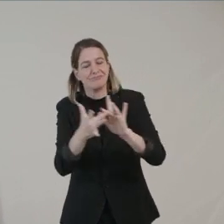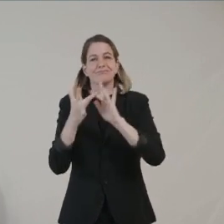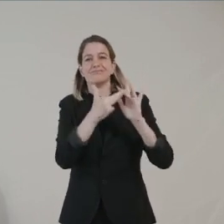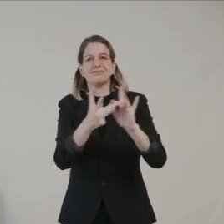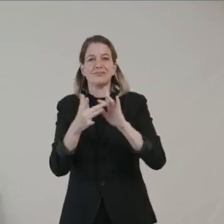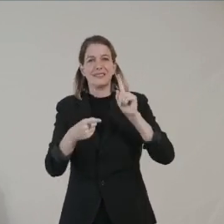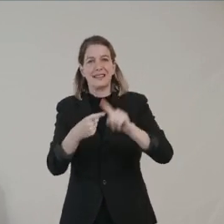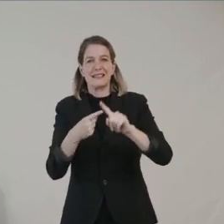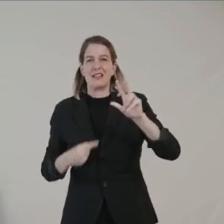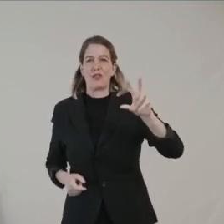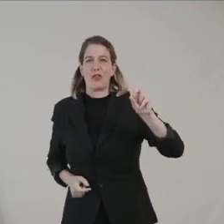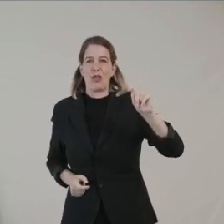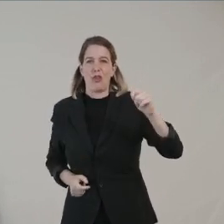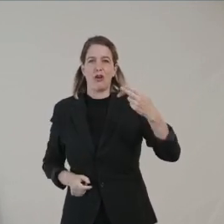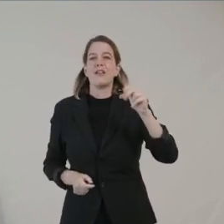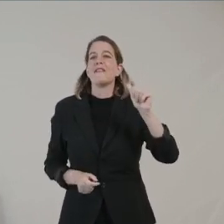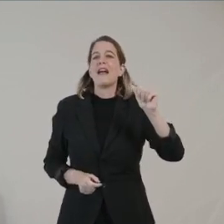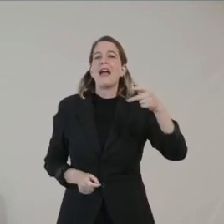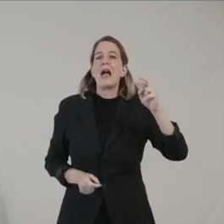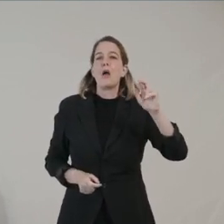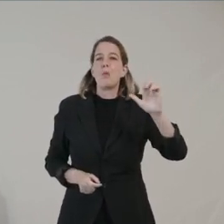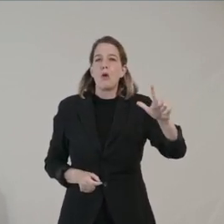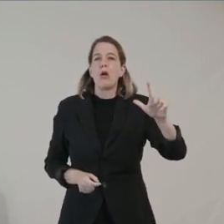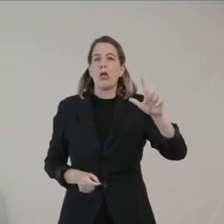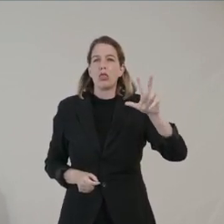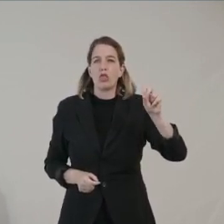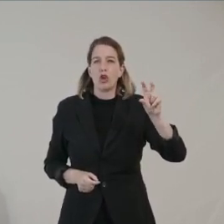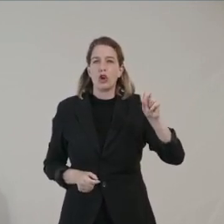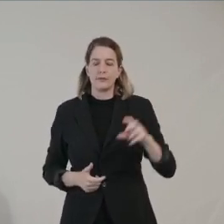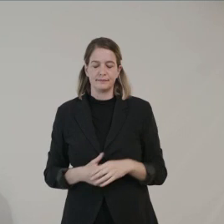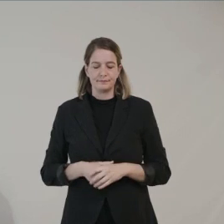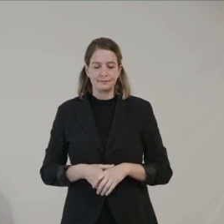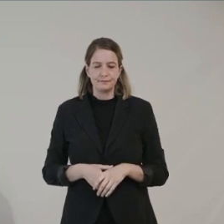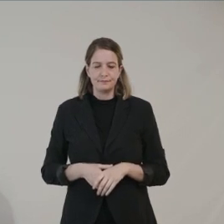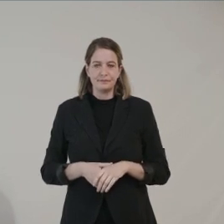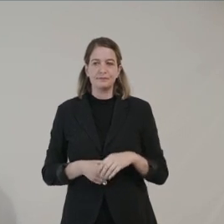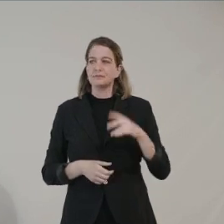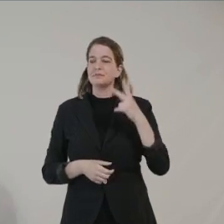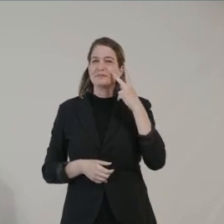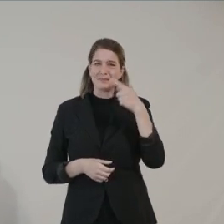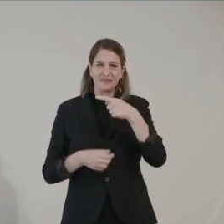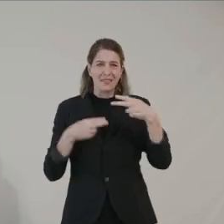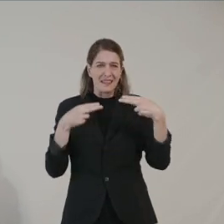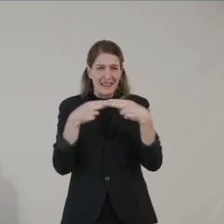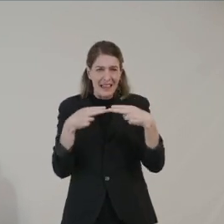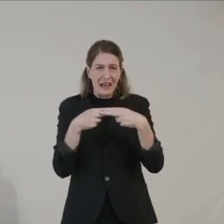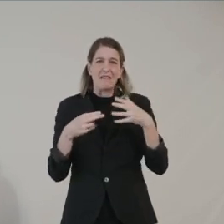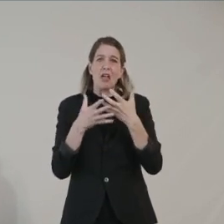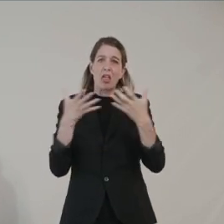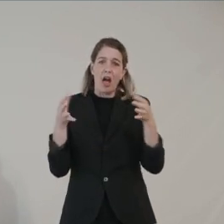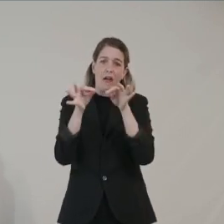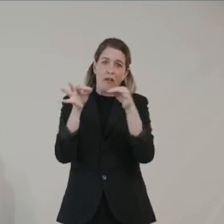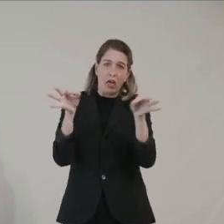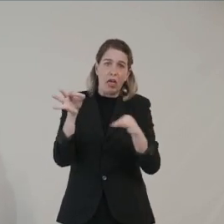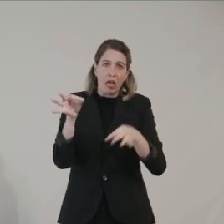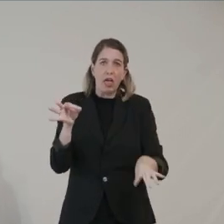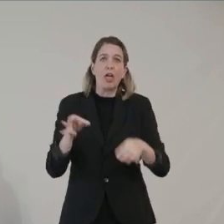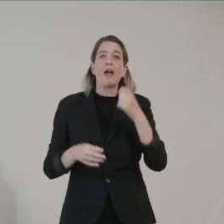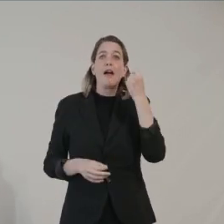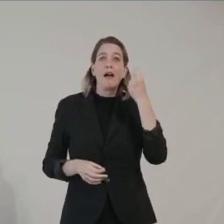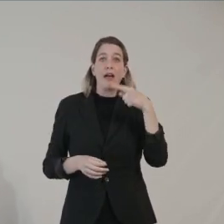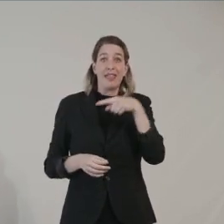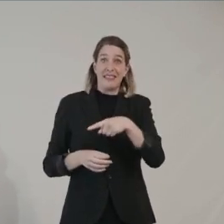guidance going forward. A lot of verbiage on this slide. This is a public document. Anybody that wants this document can